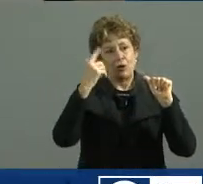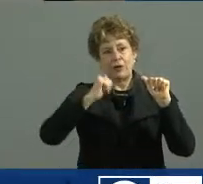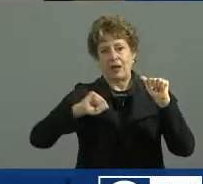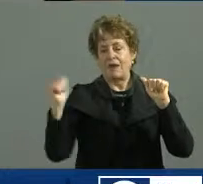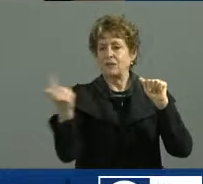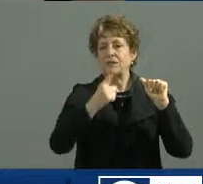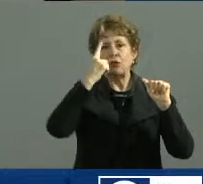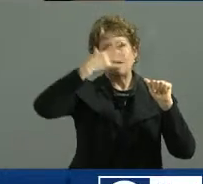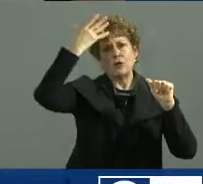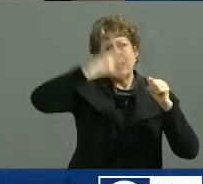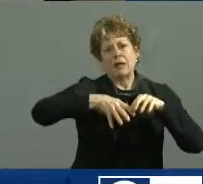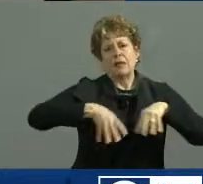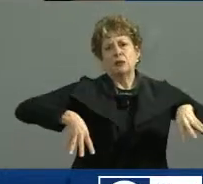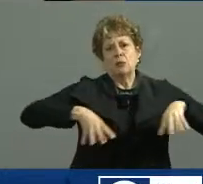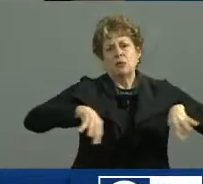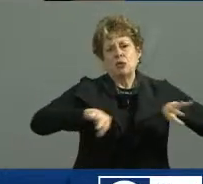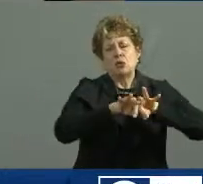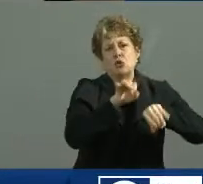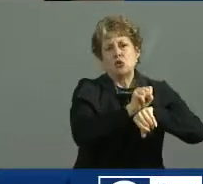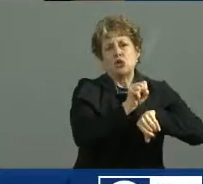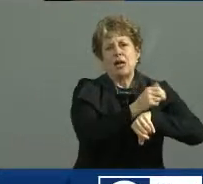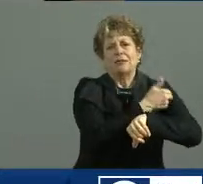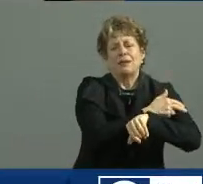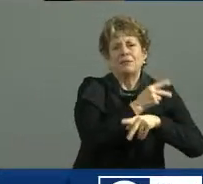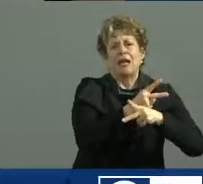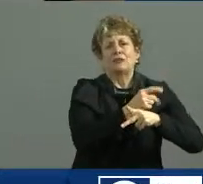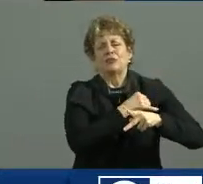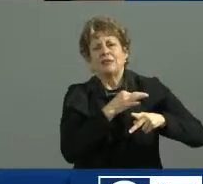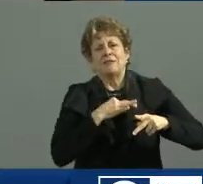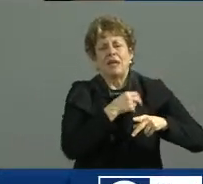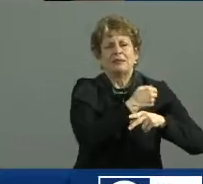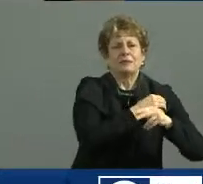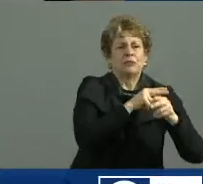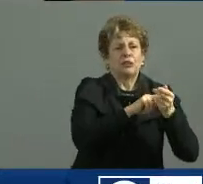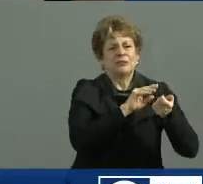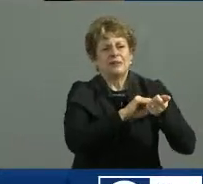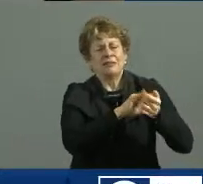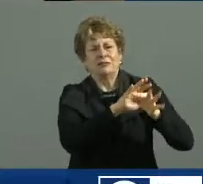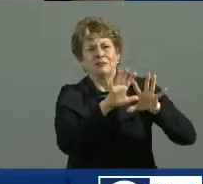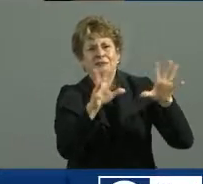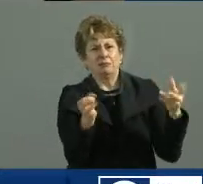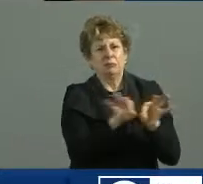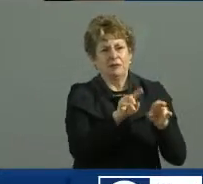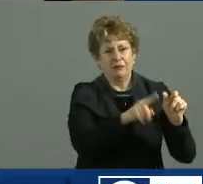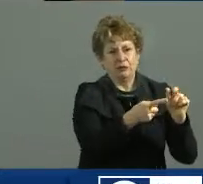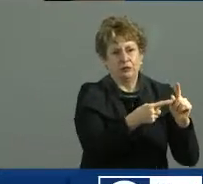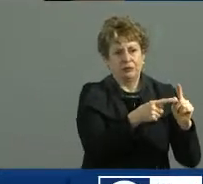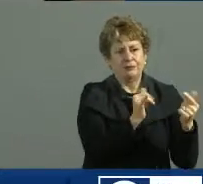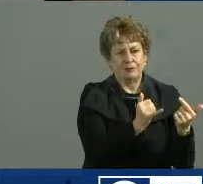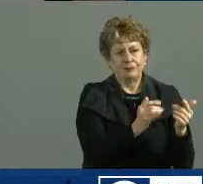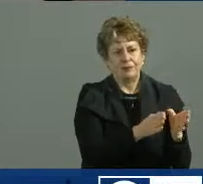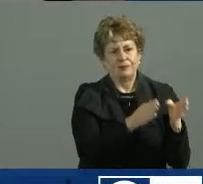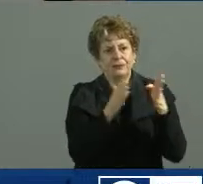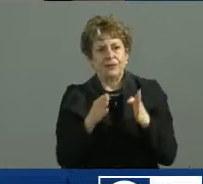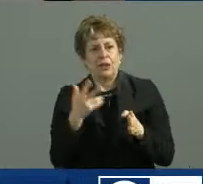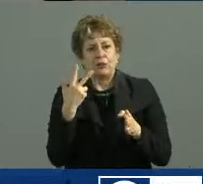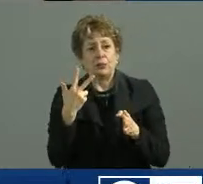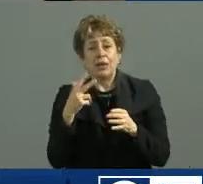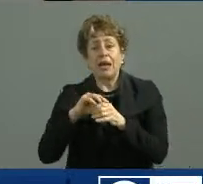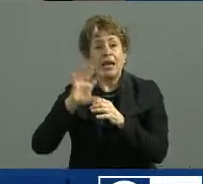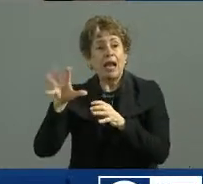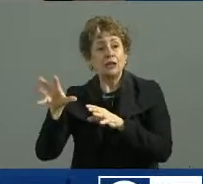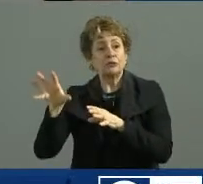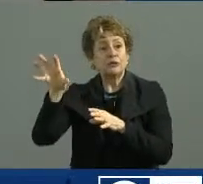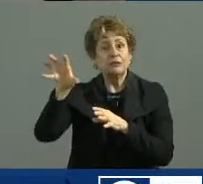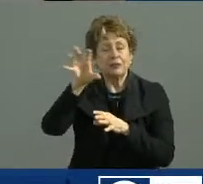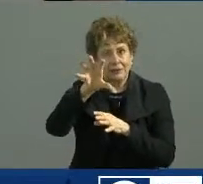emergency services personnel in all counties. And we have 3 counties that have expanded to phase 1B.